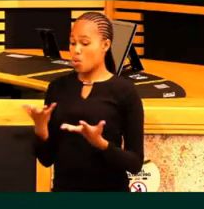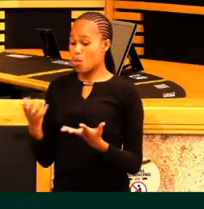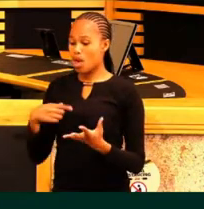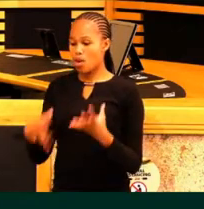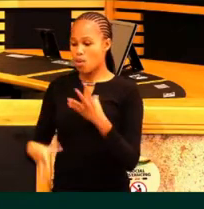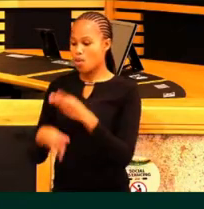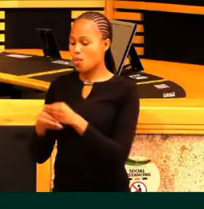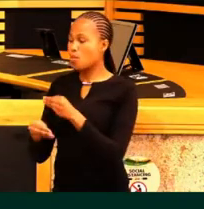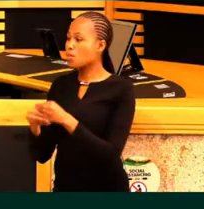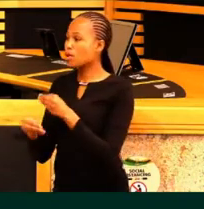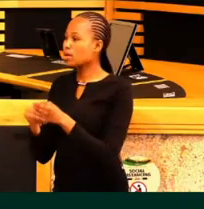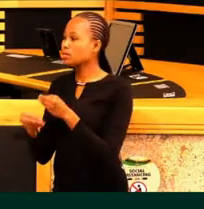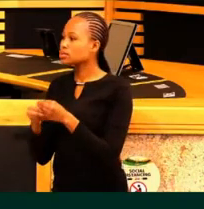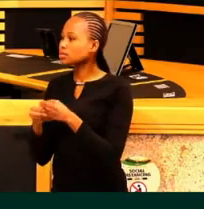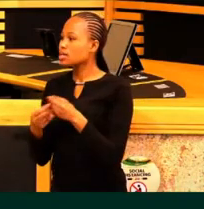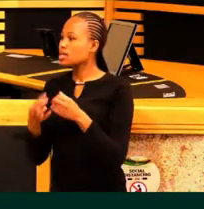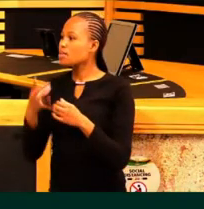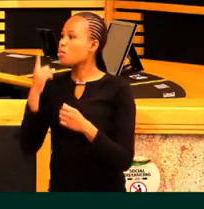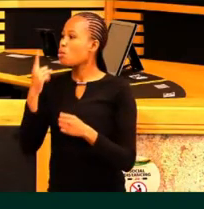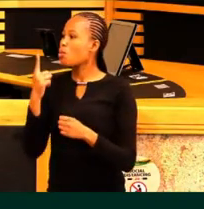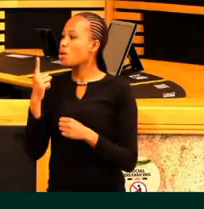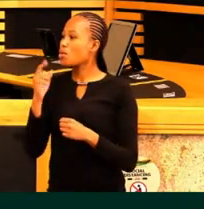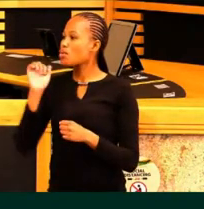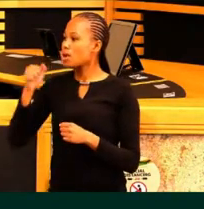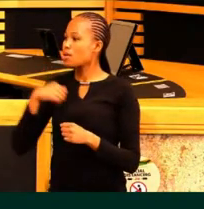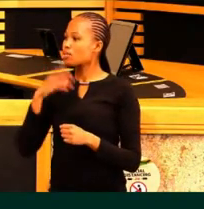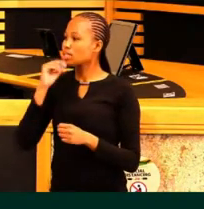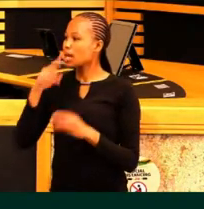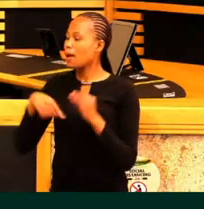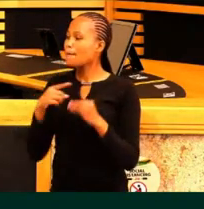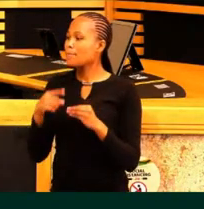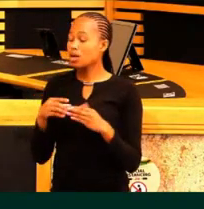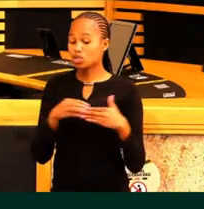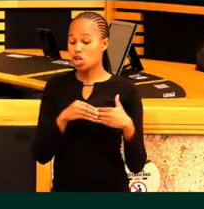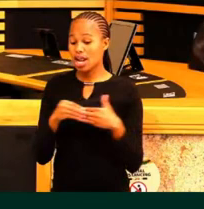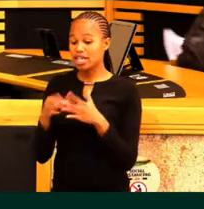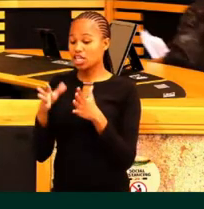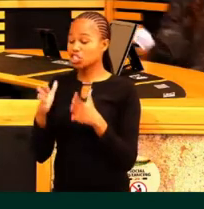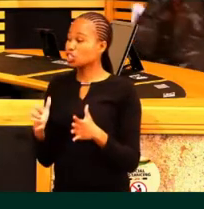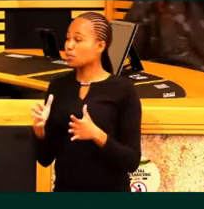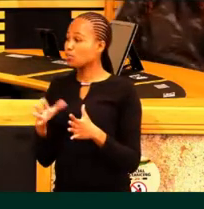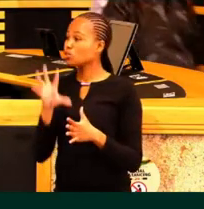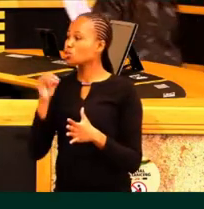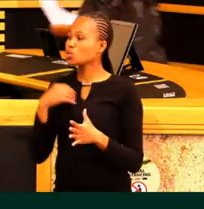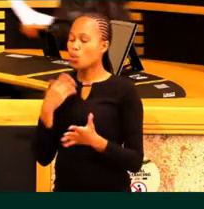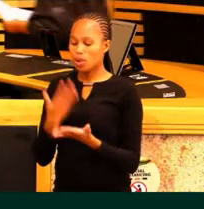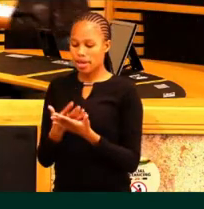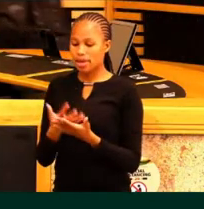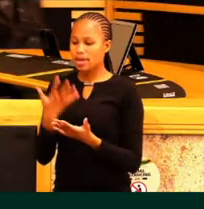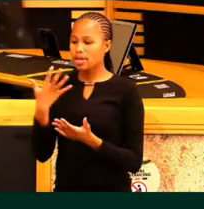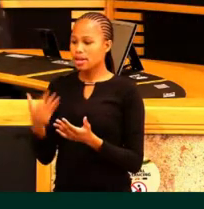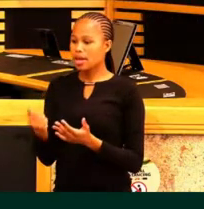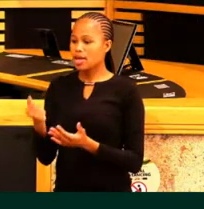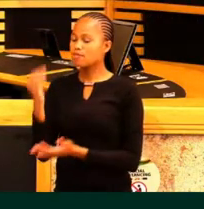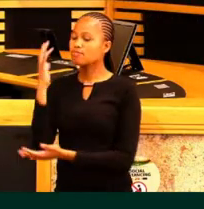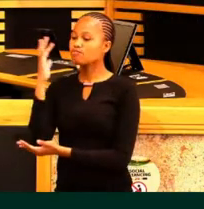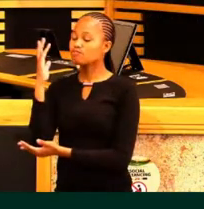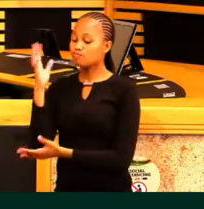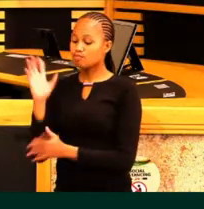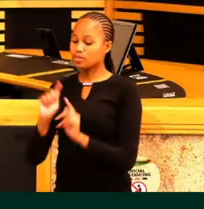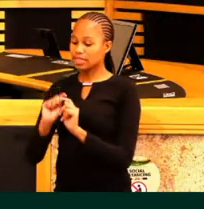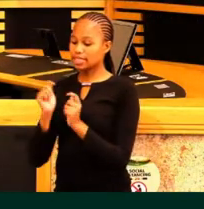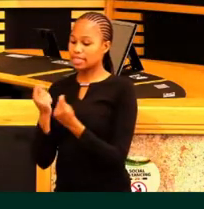had Incorporated from pilawan that of course would speak to leadership and accountability so that we must have a rapid response team